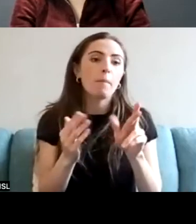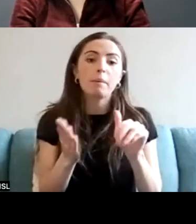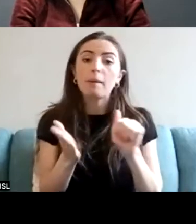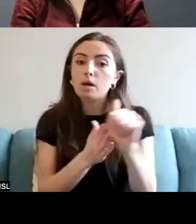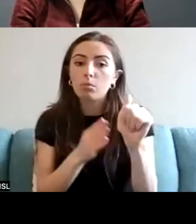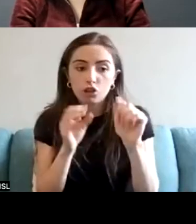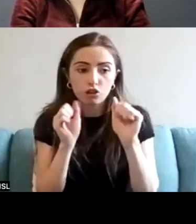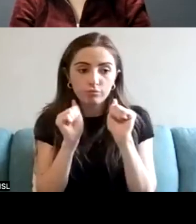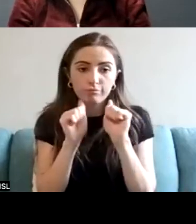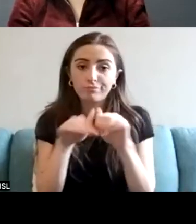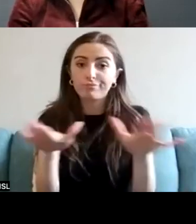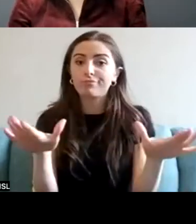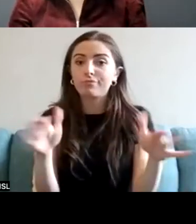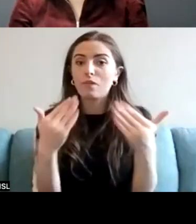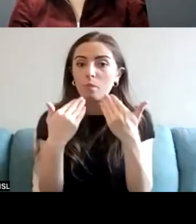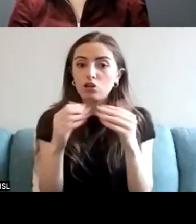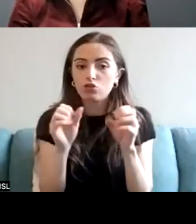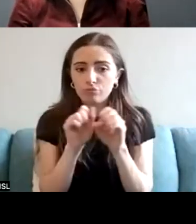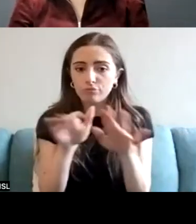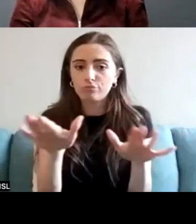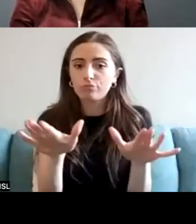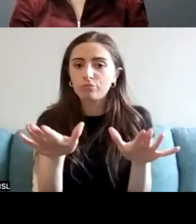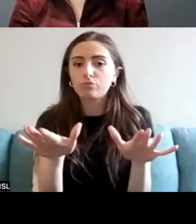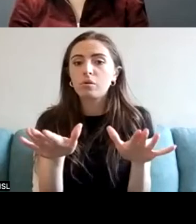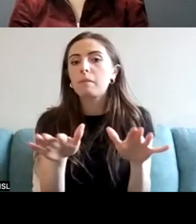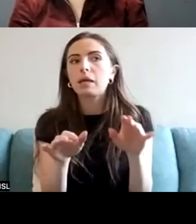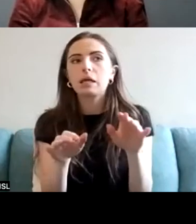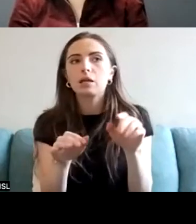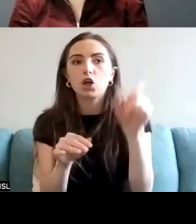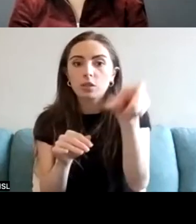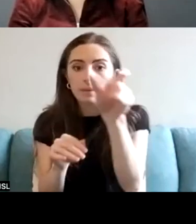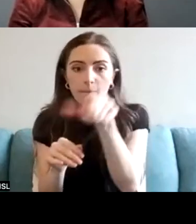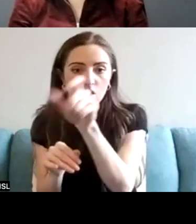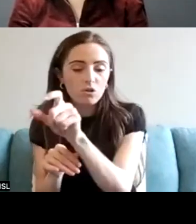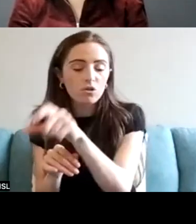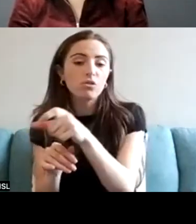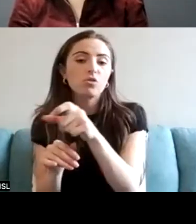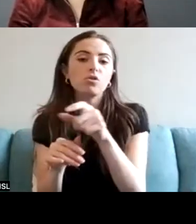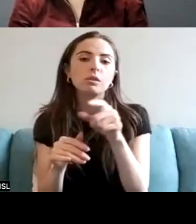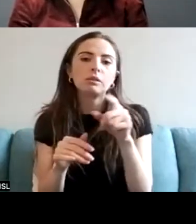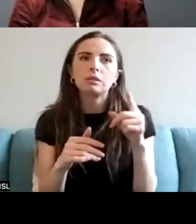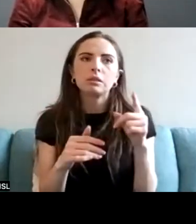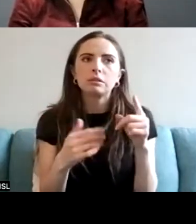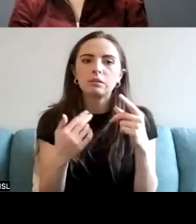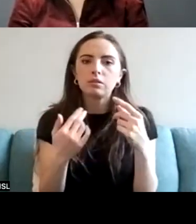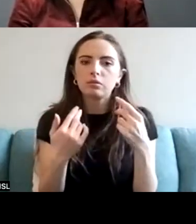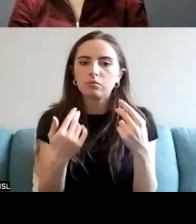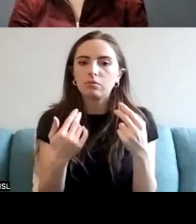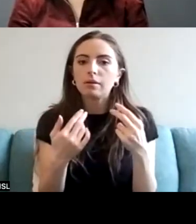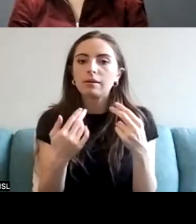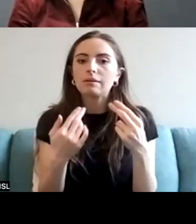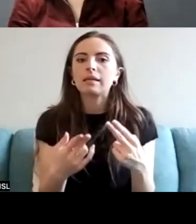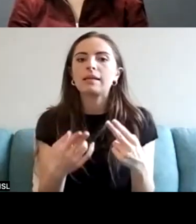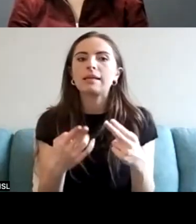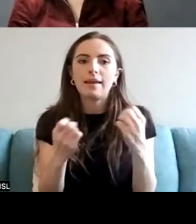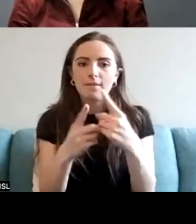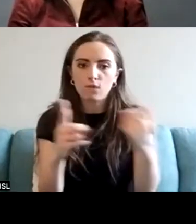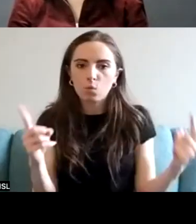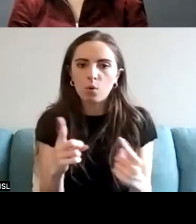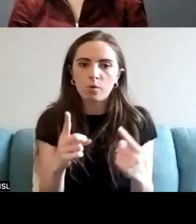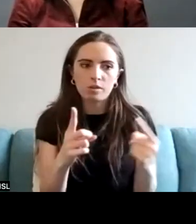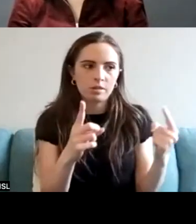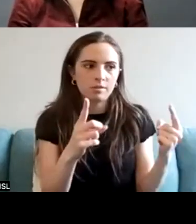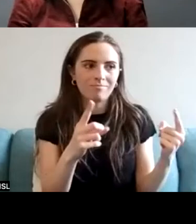to your client base or your potential customers. So you need to bring everyone along on that journey